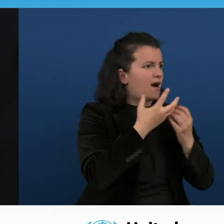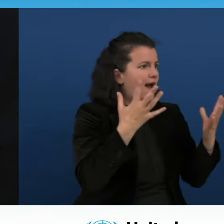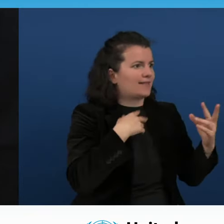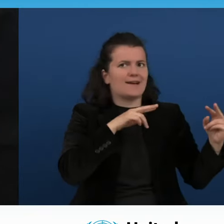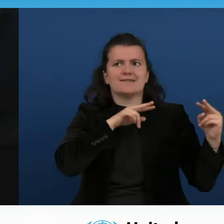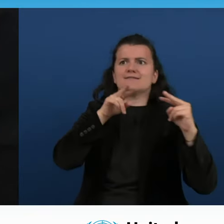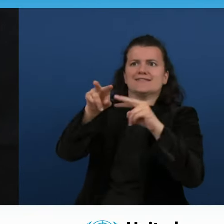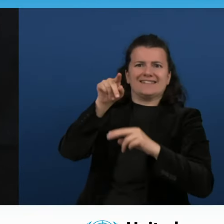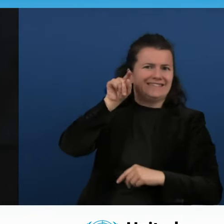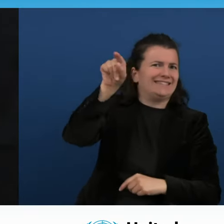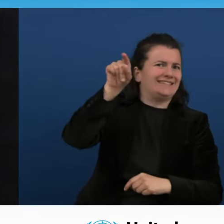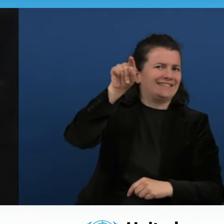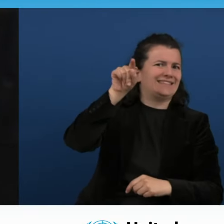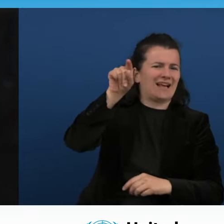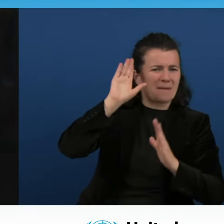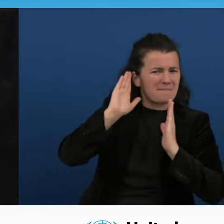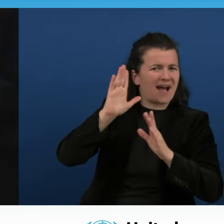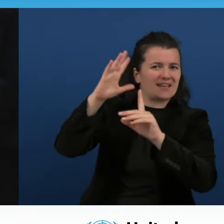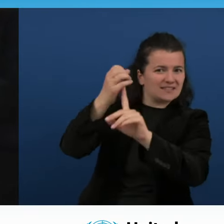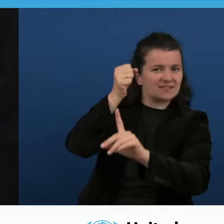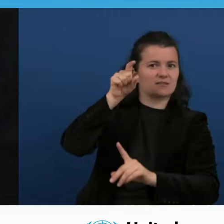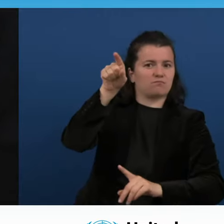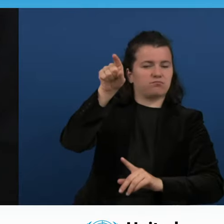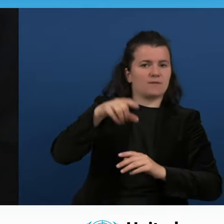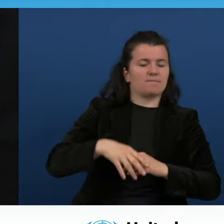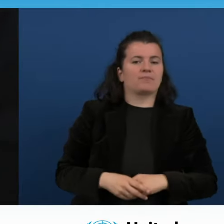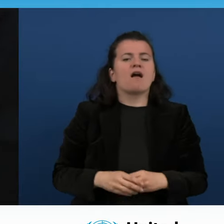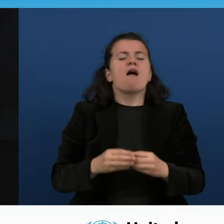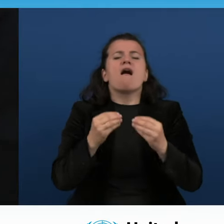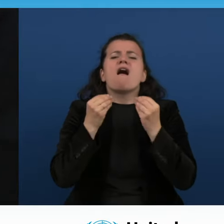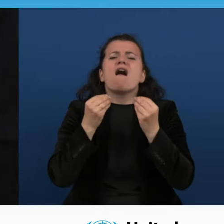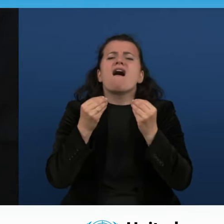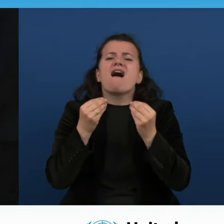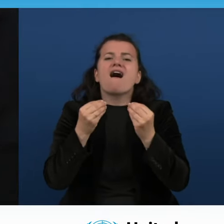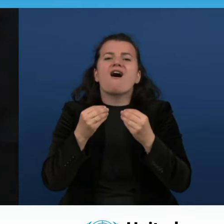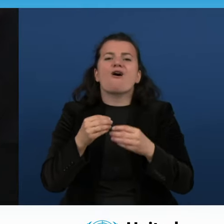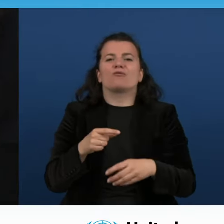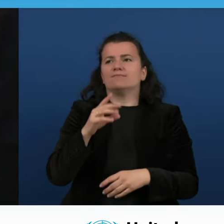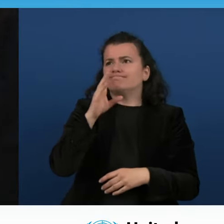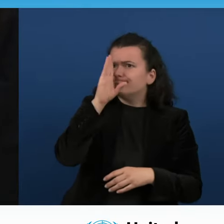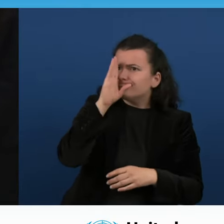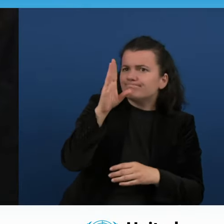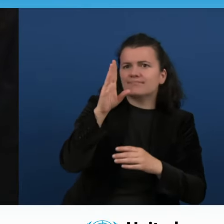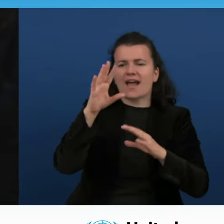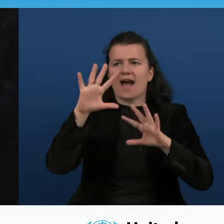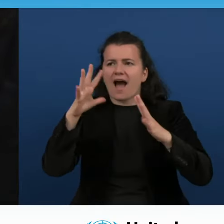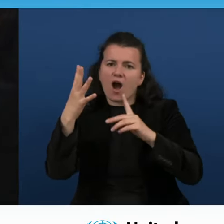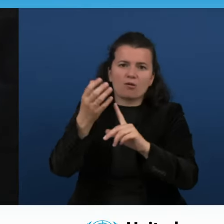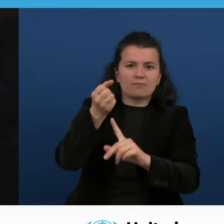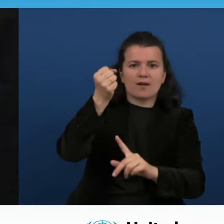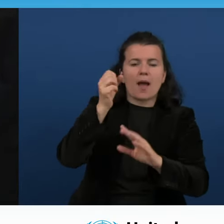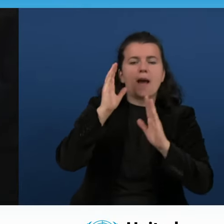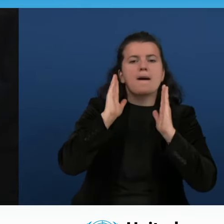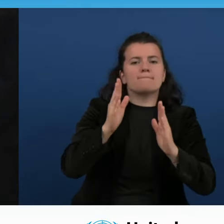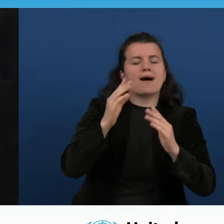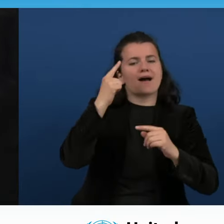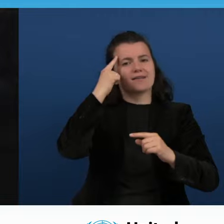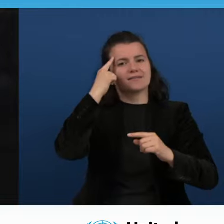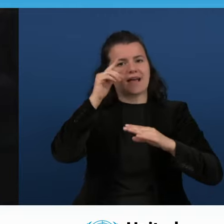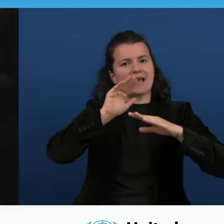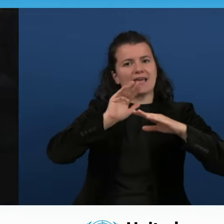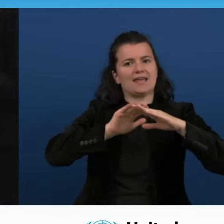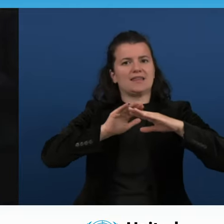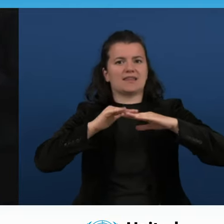and intersectional approaches required to address it comprehensively. We heard from this